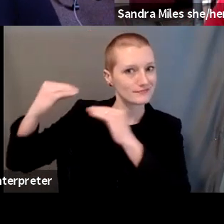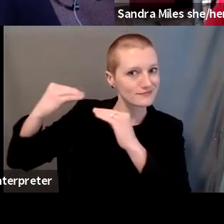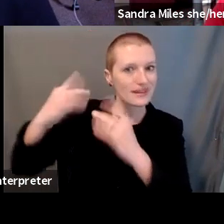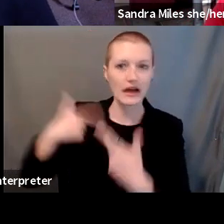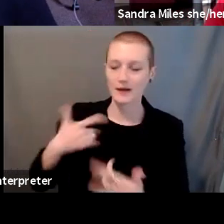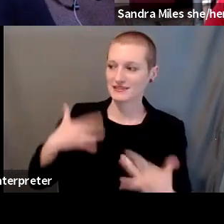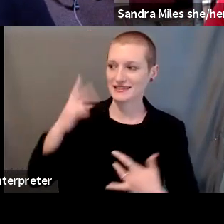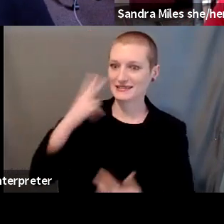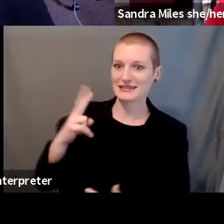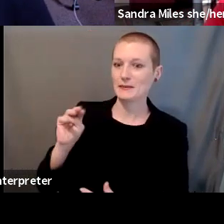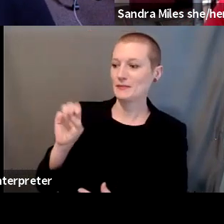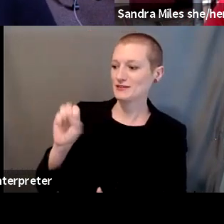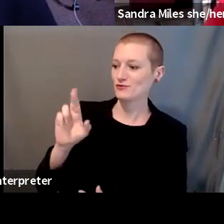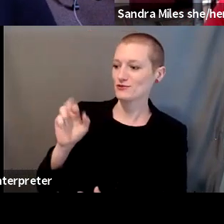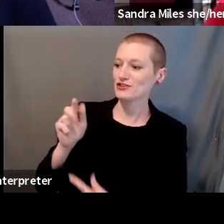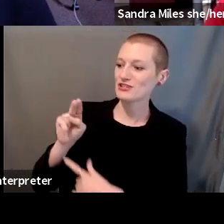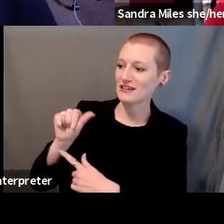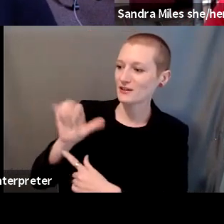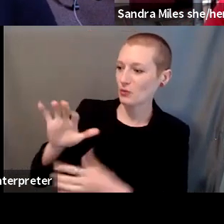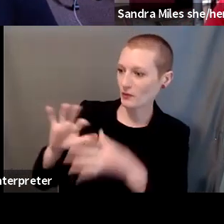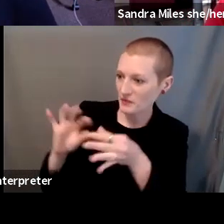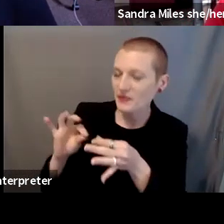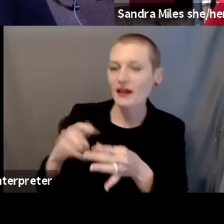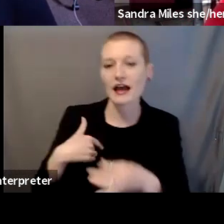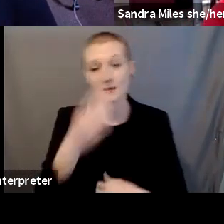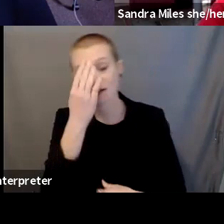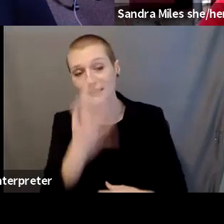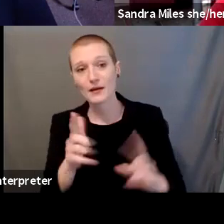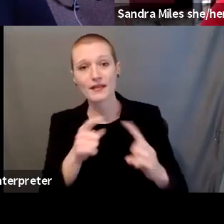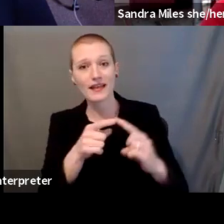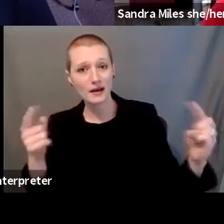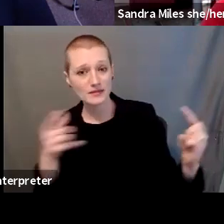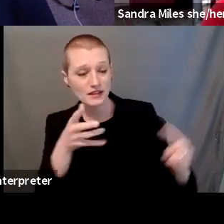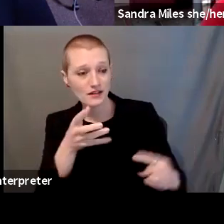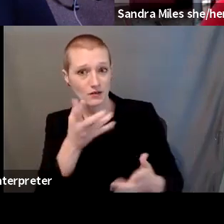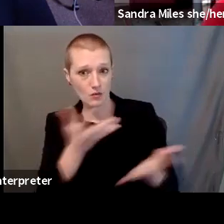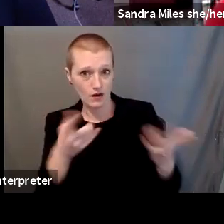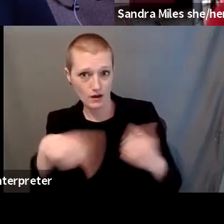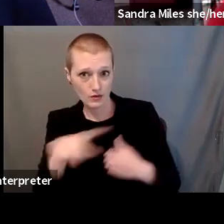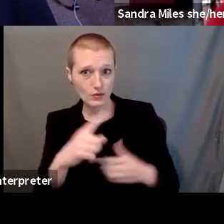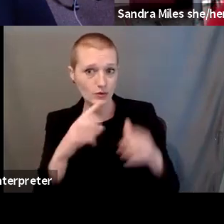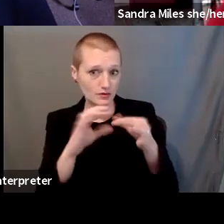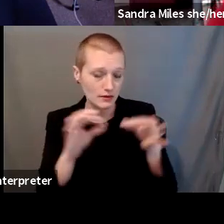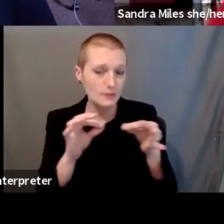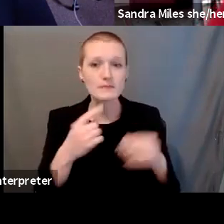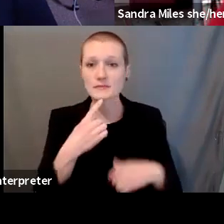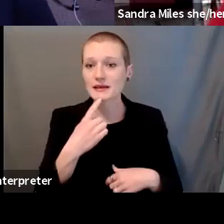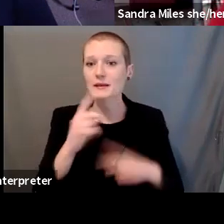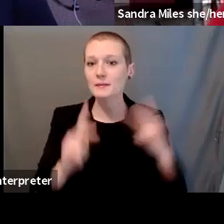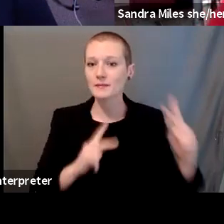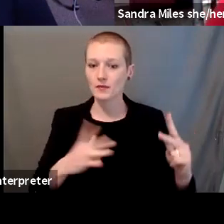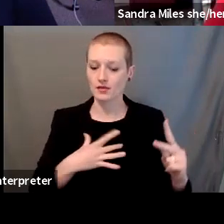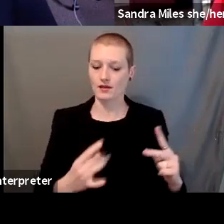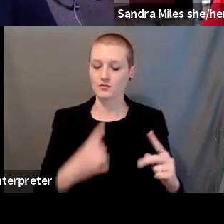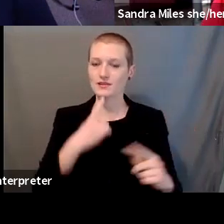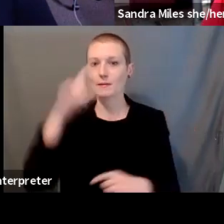Well, I'm going to just tell you that, you know, the opposite of what you guys were saying, people like to confine Black History